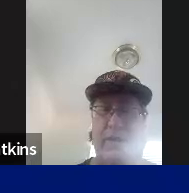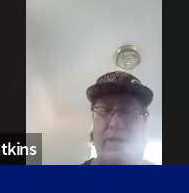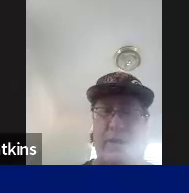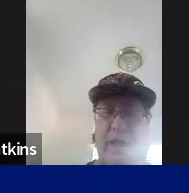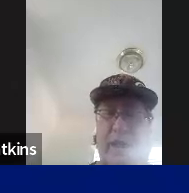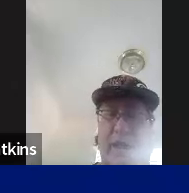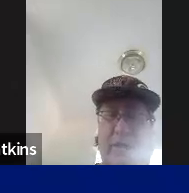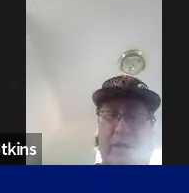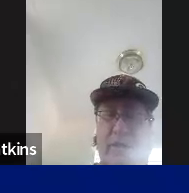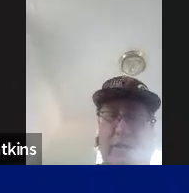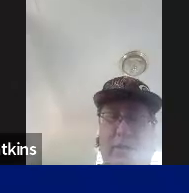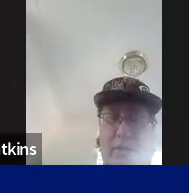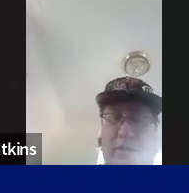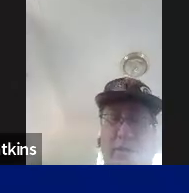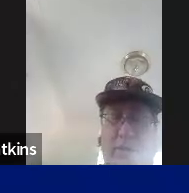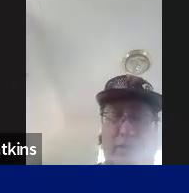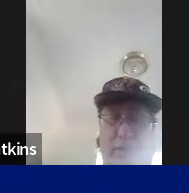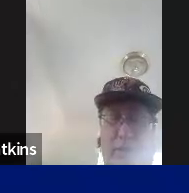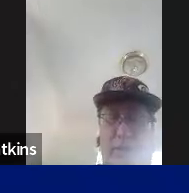updates on the 988?